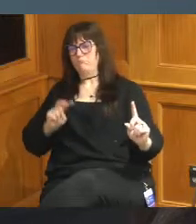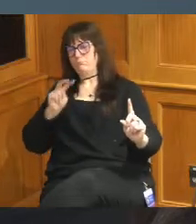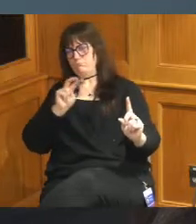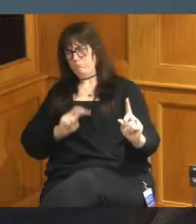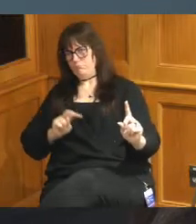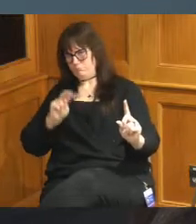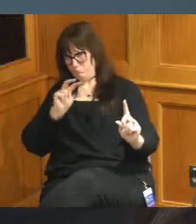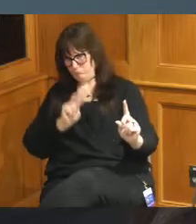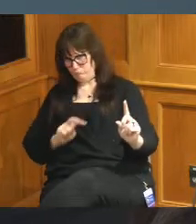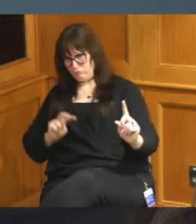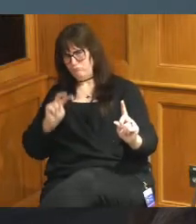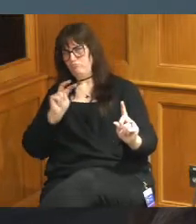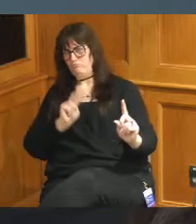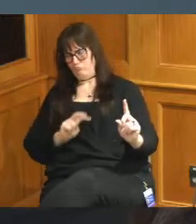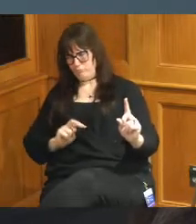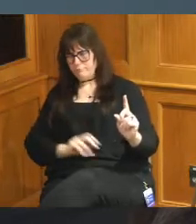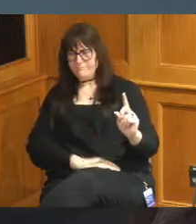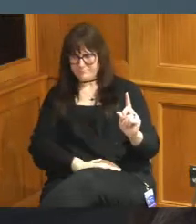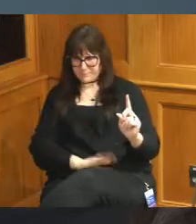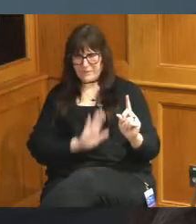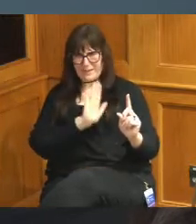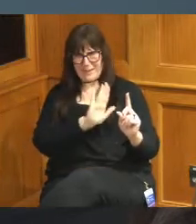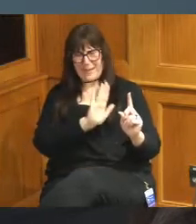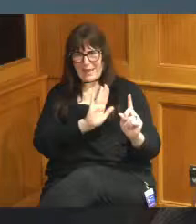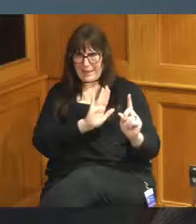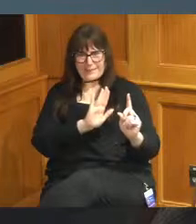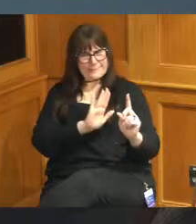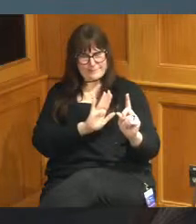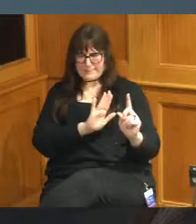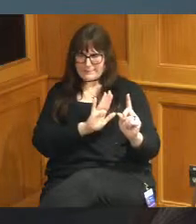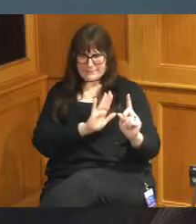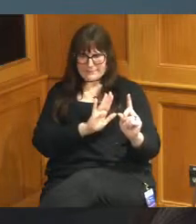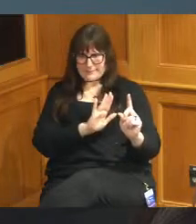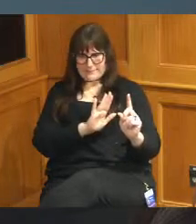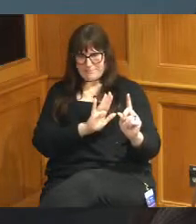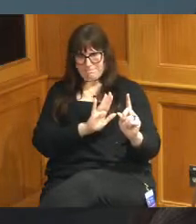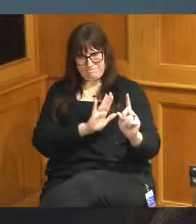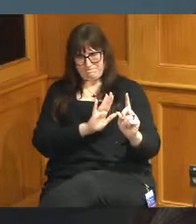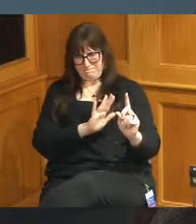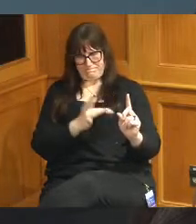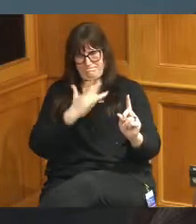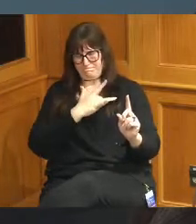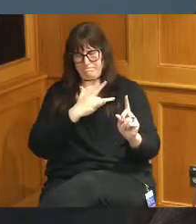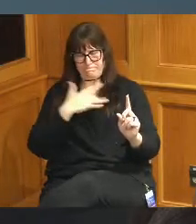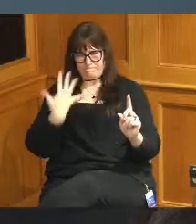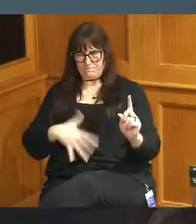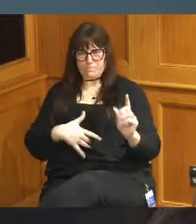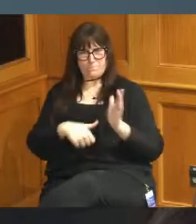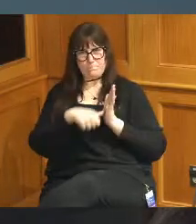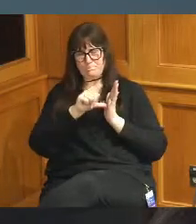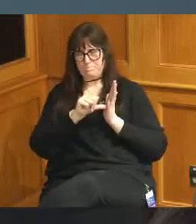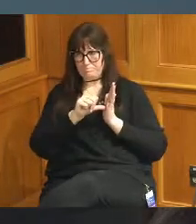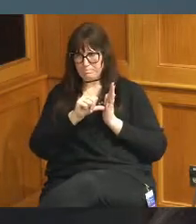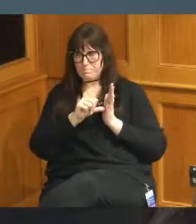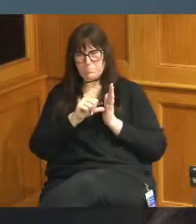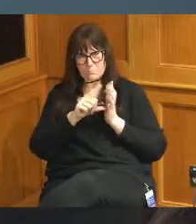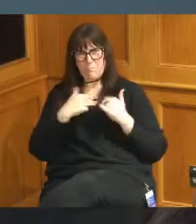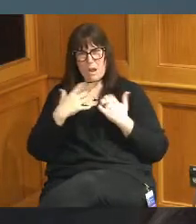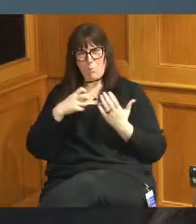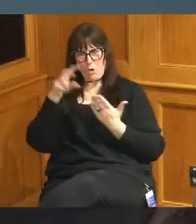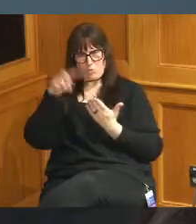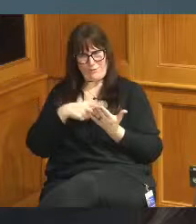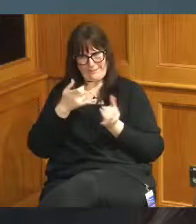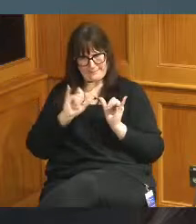And his integrity is so impeccable. But I'm going to go on and read his proclamation.